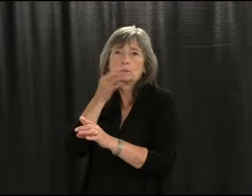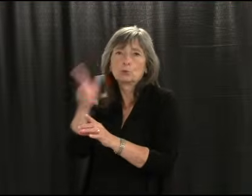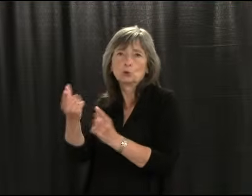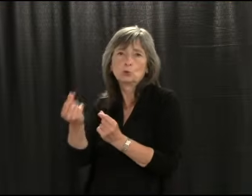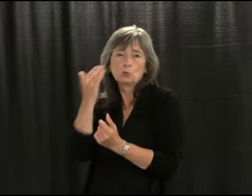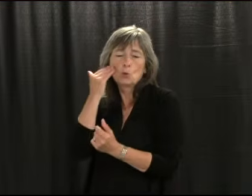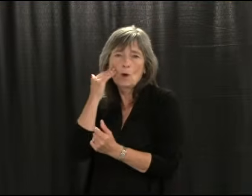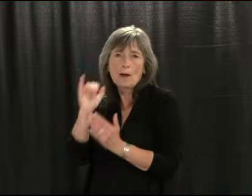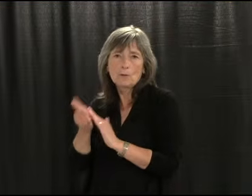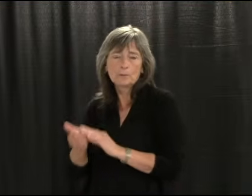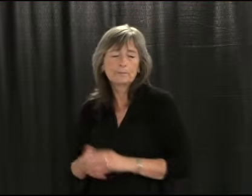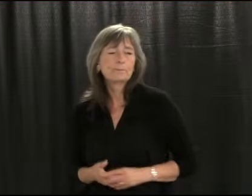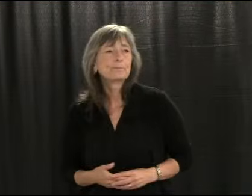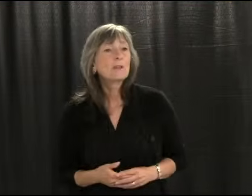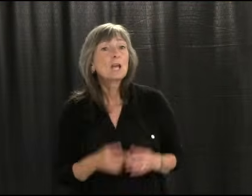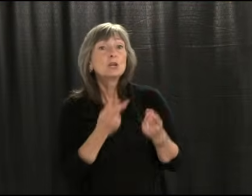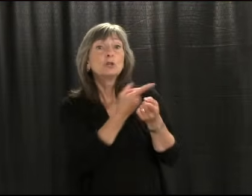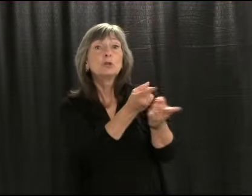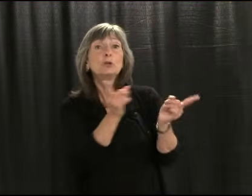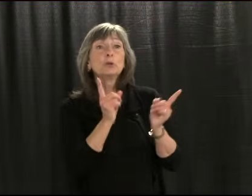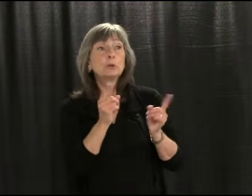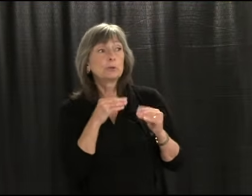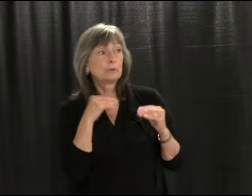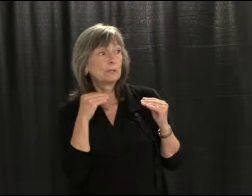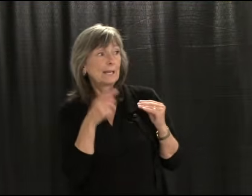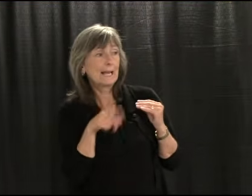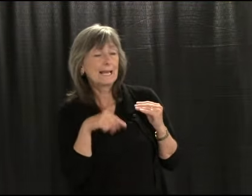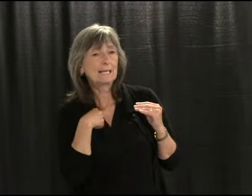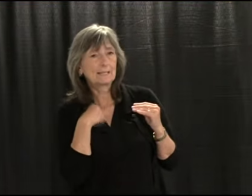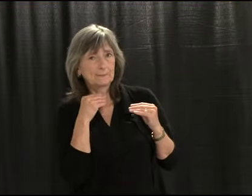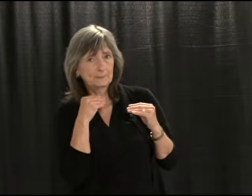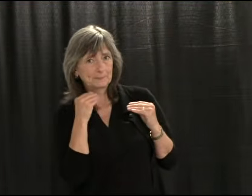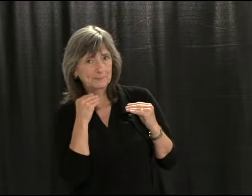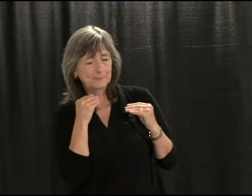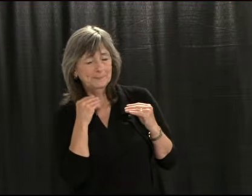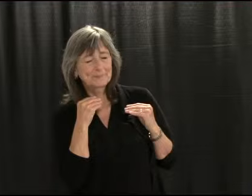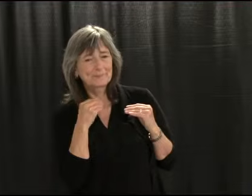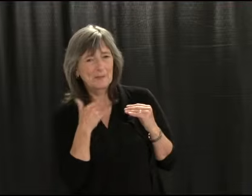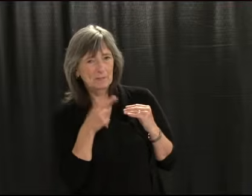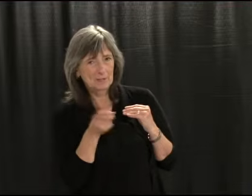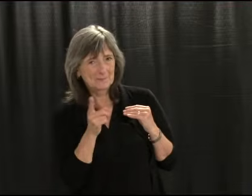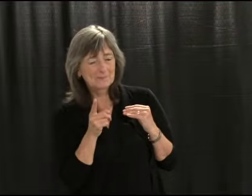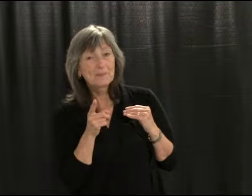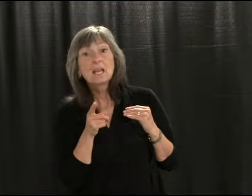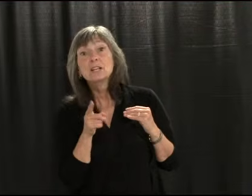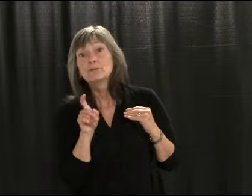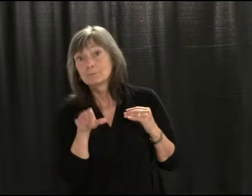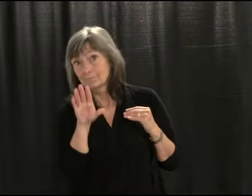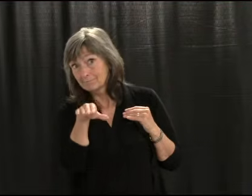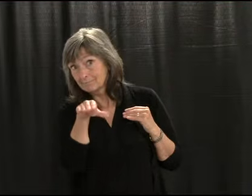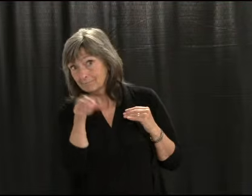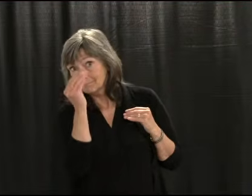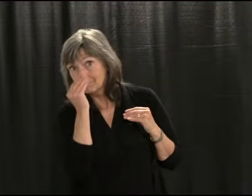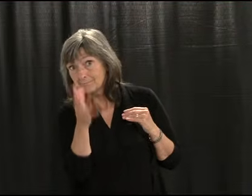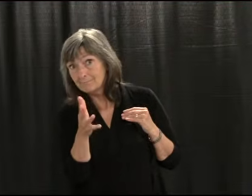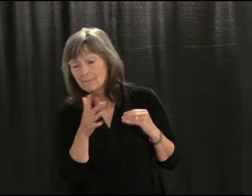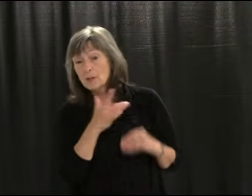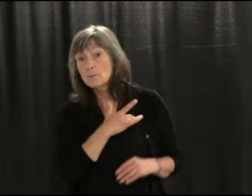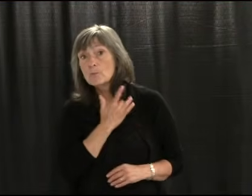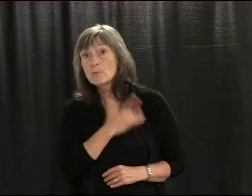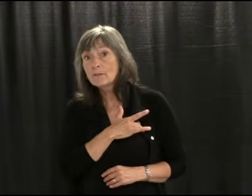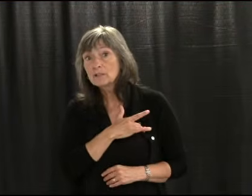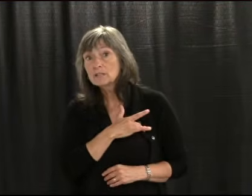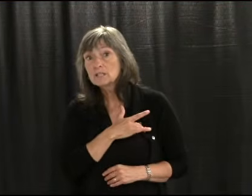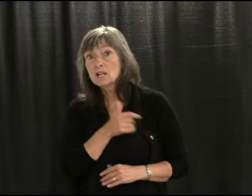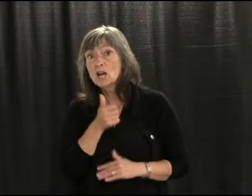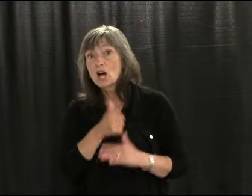today, you may smile when I say I want to remind Newfoundlanders and Labradorians that the province is